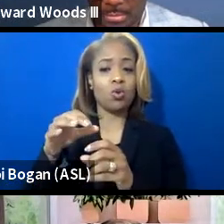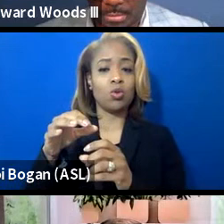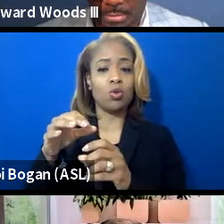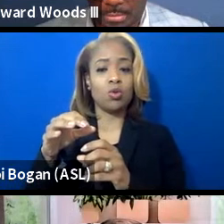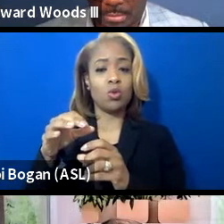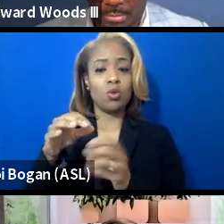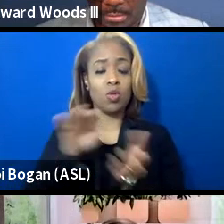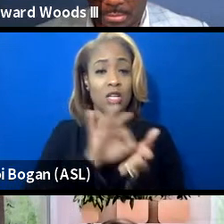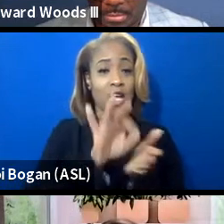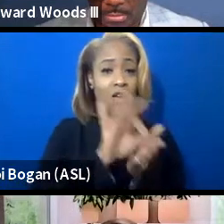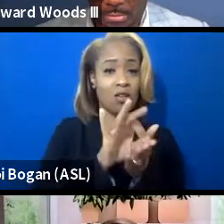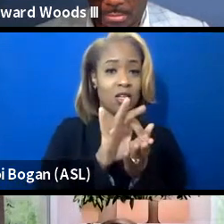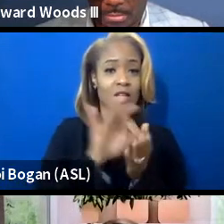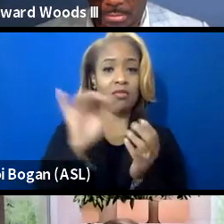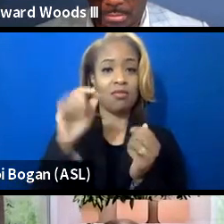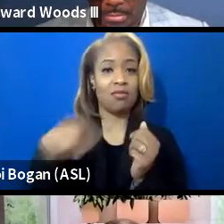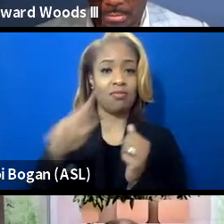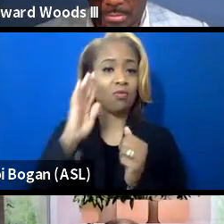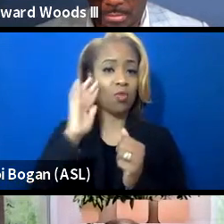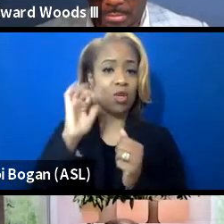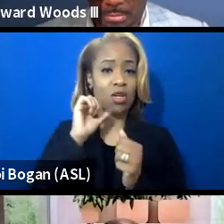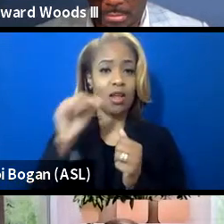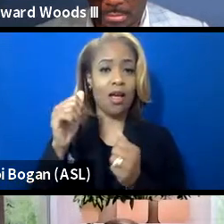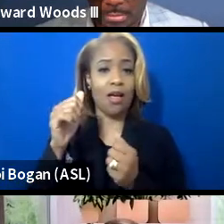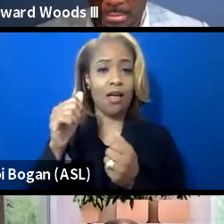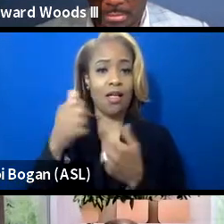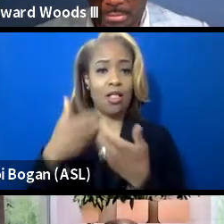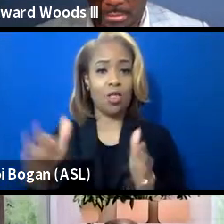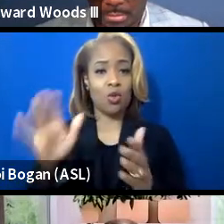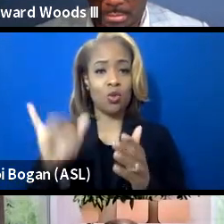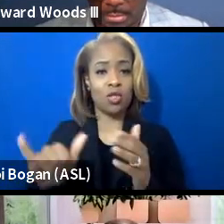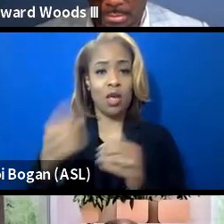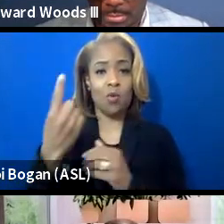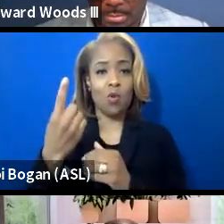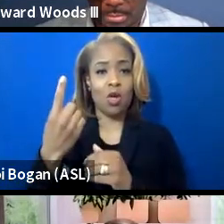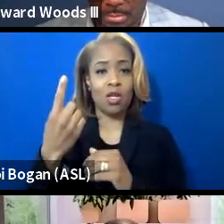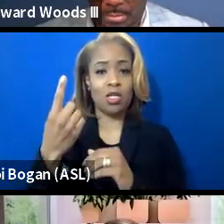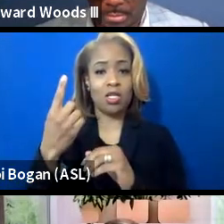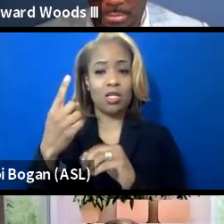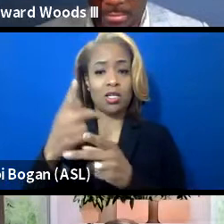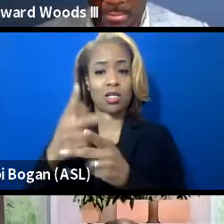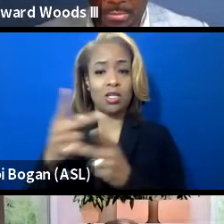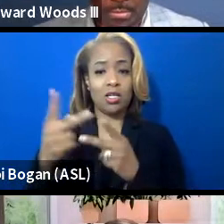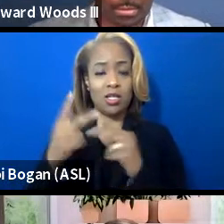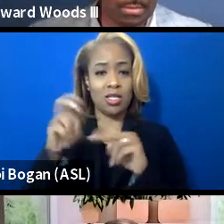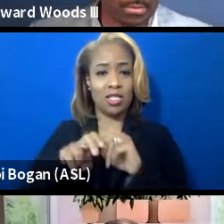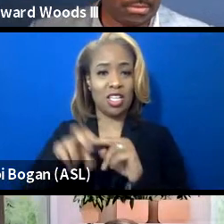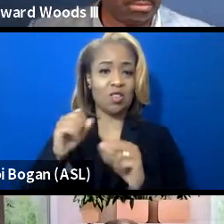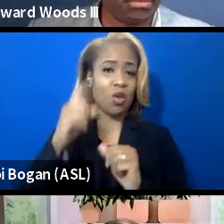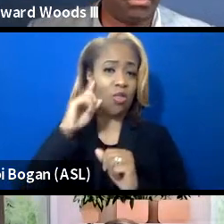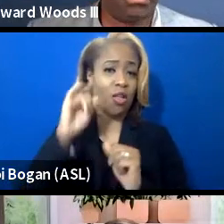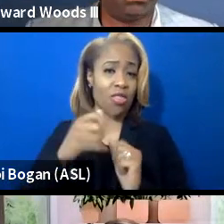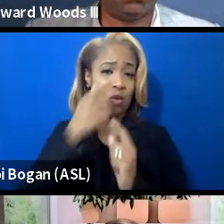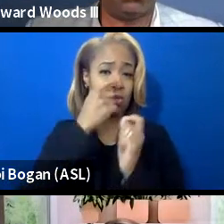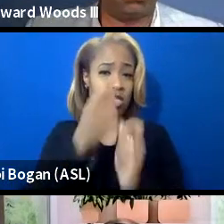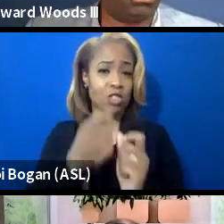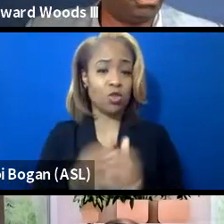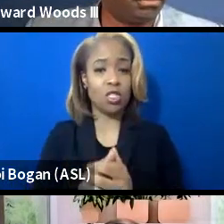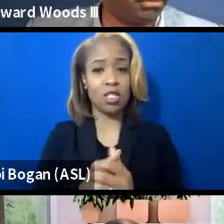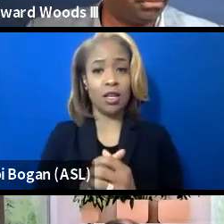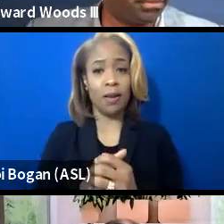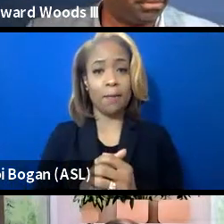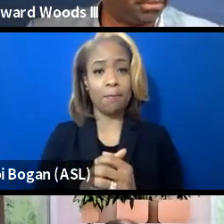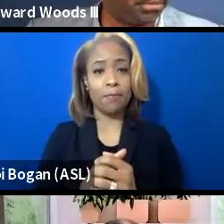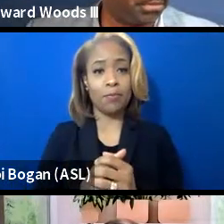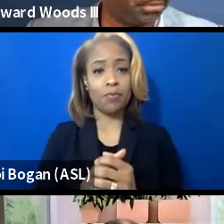in the census, they would not have lost their congressional seat. So I thought that was pretty interesting to know.